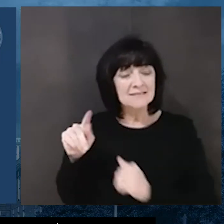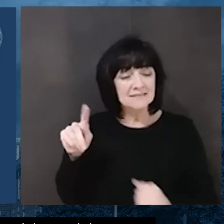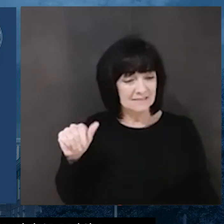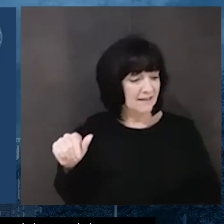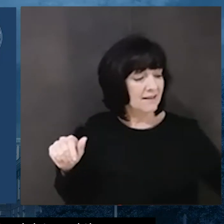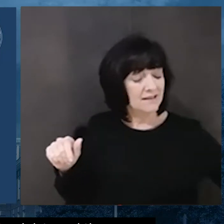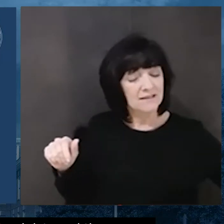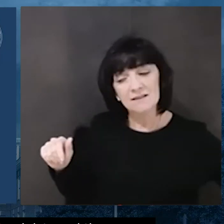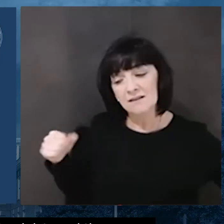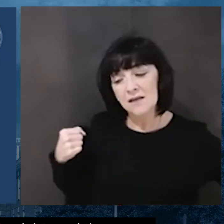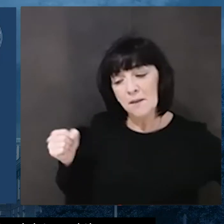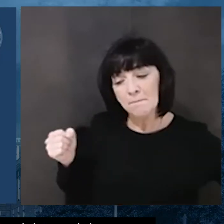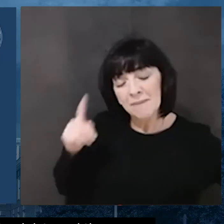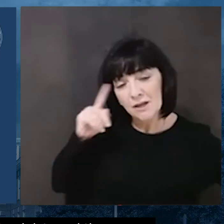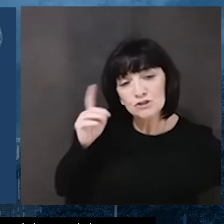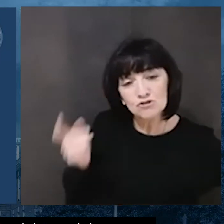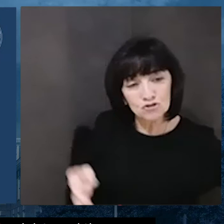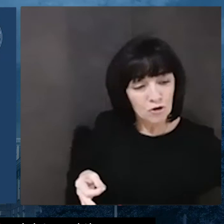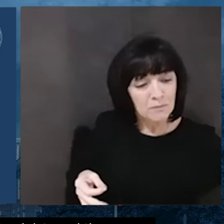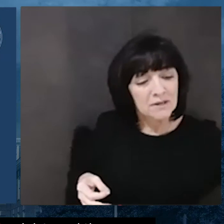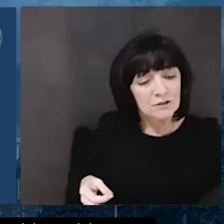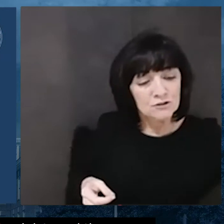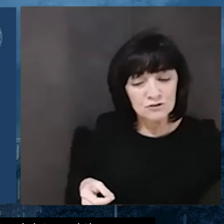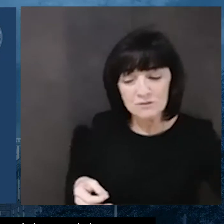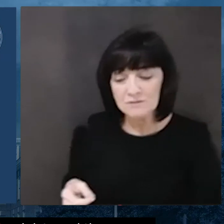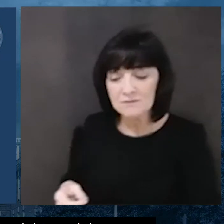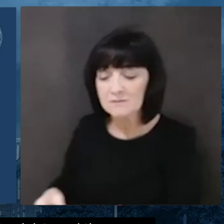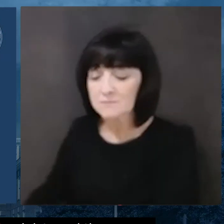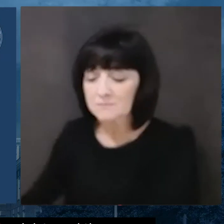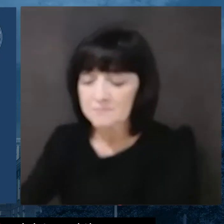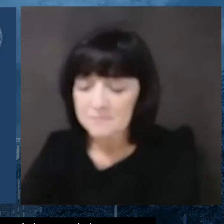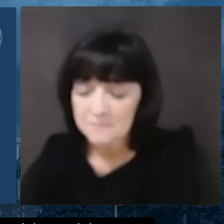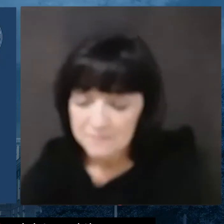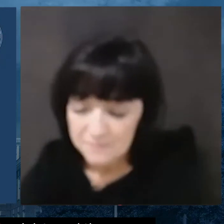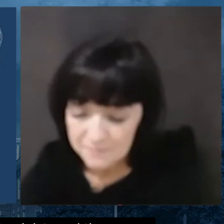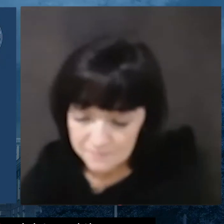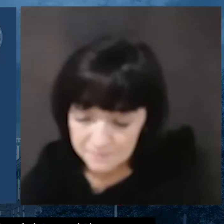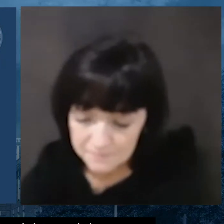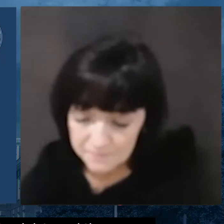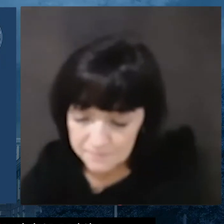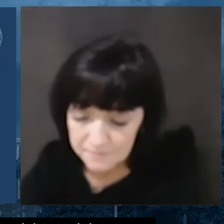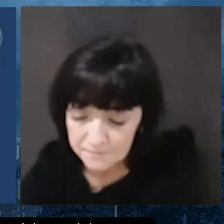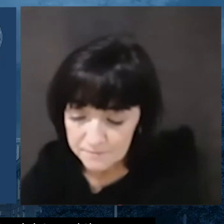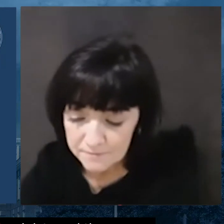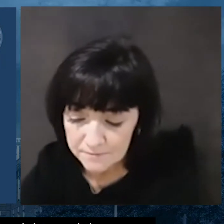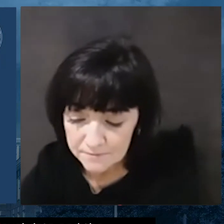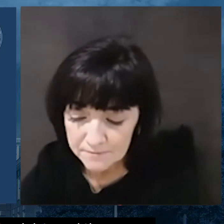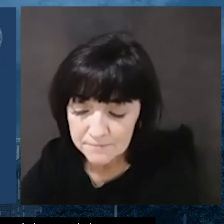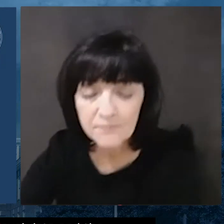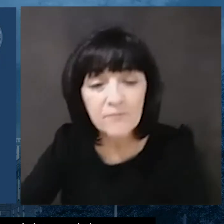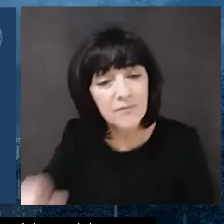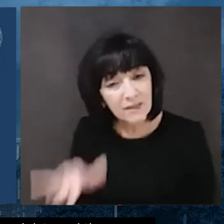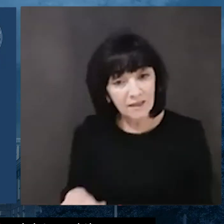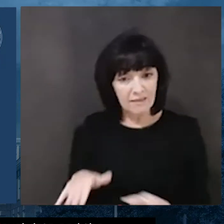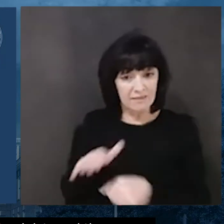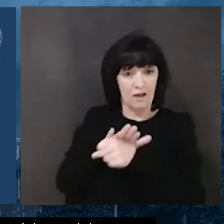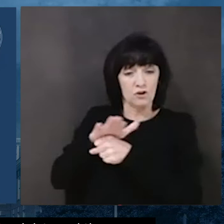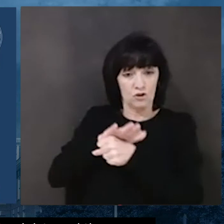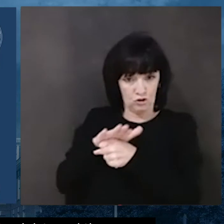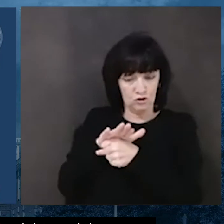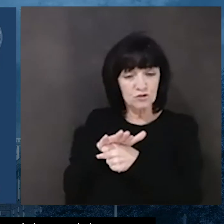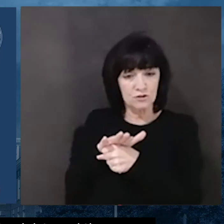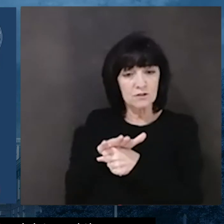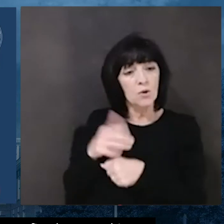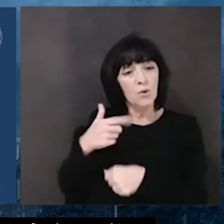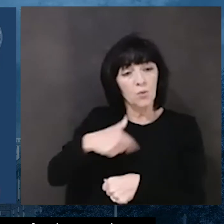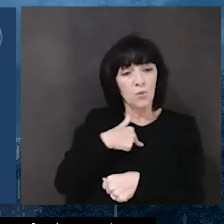make a determination within a confined geographic area about what the condition is. And then we look